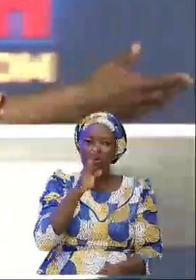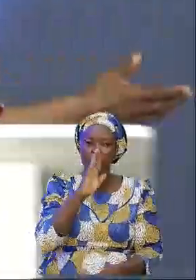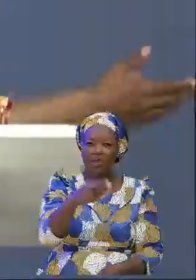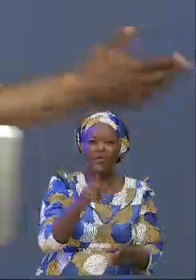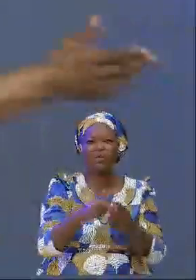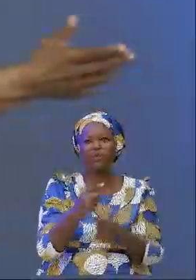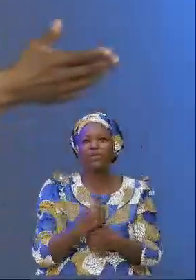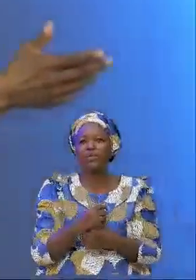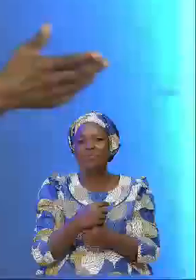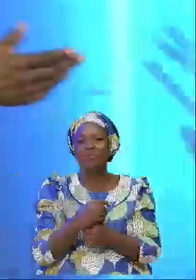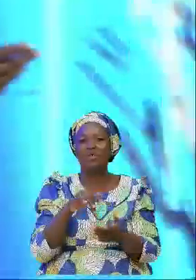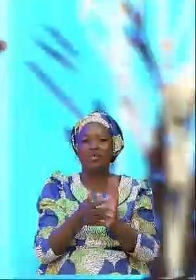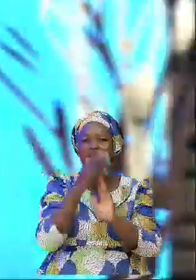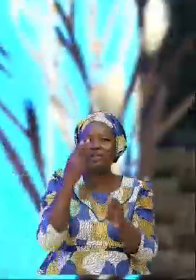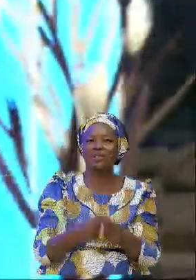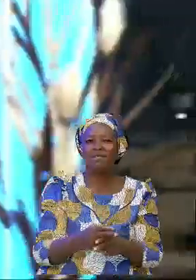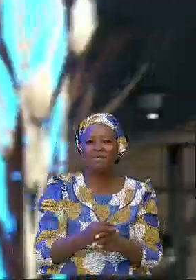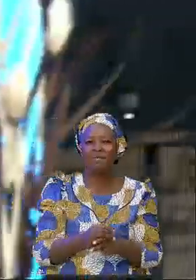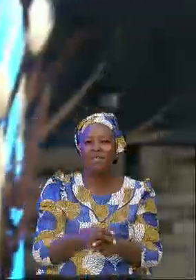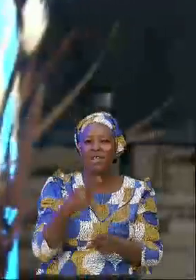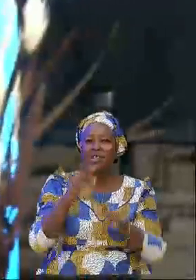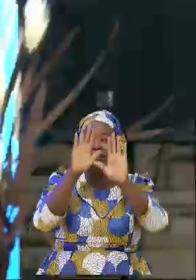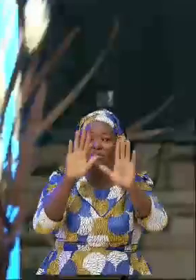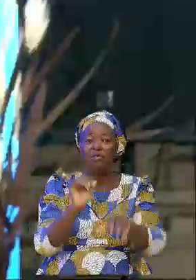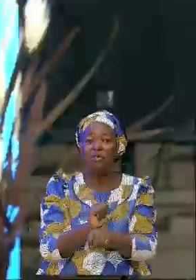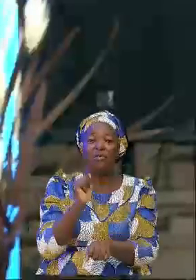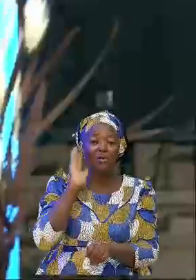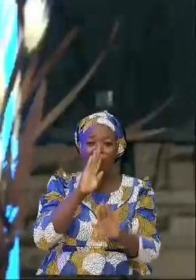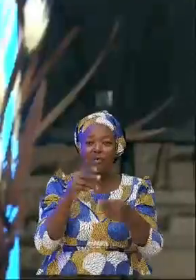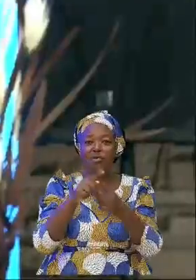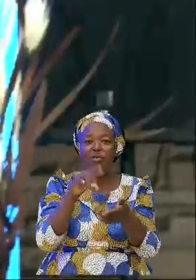then stretch up your hand, the water will be given to you.